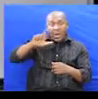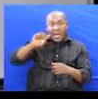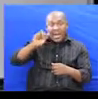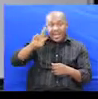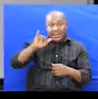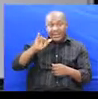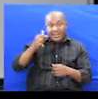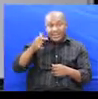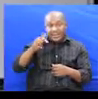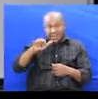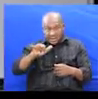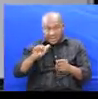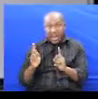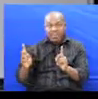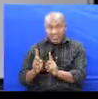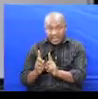as M, capital M.